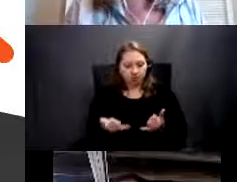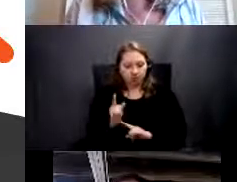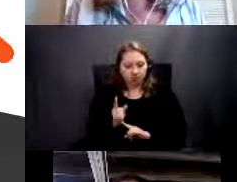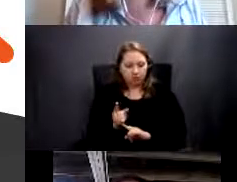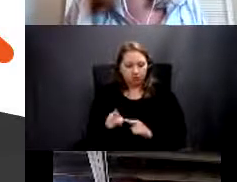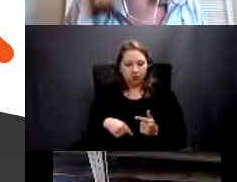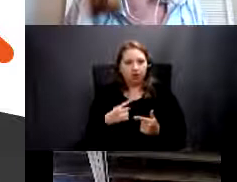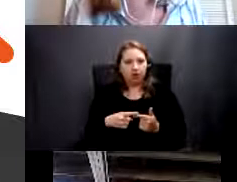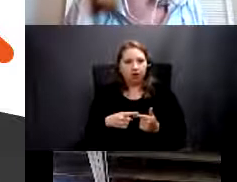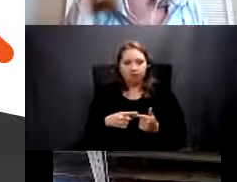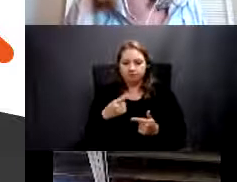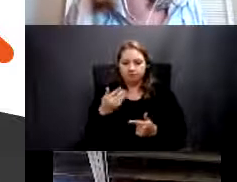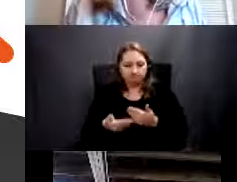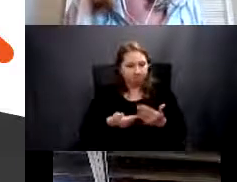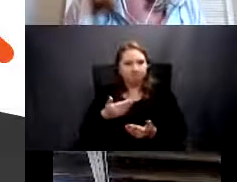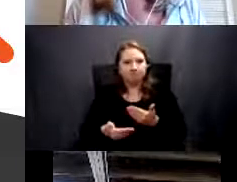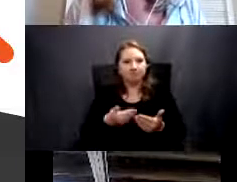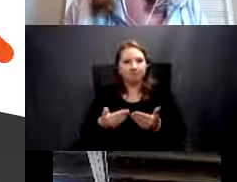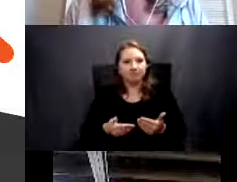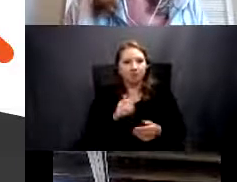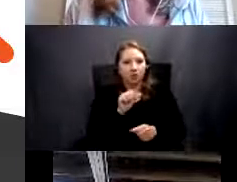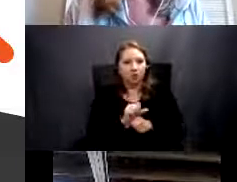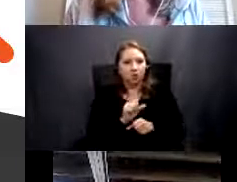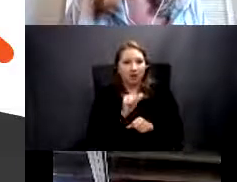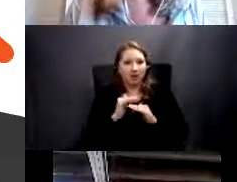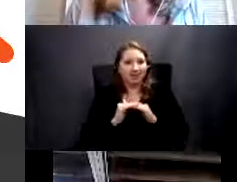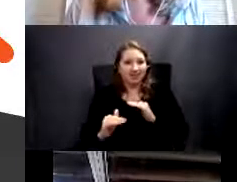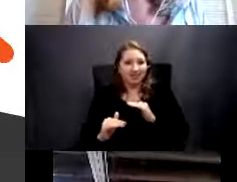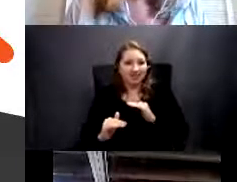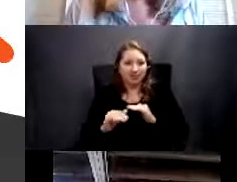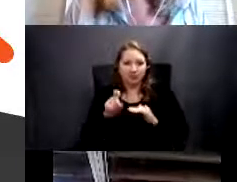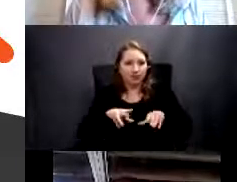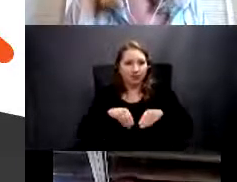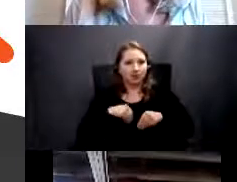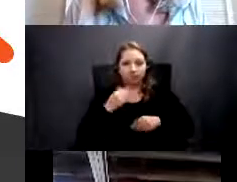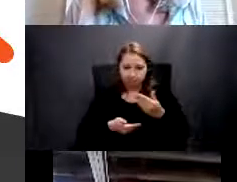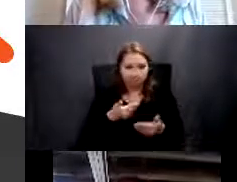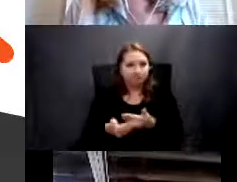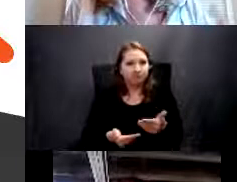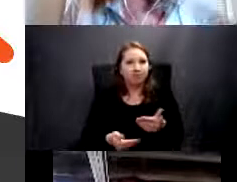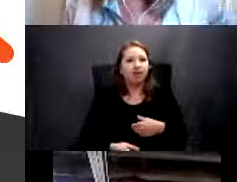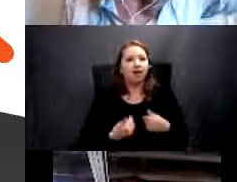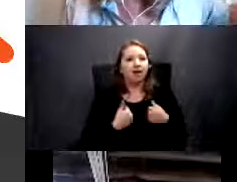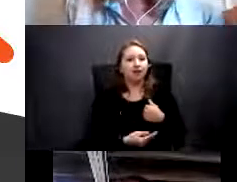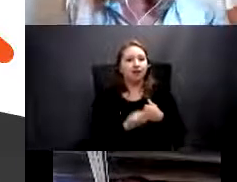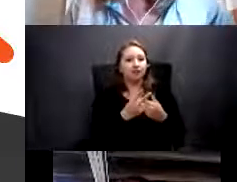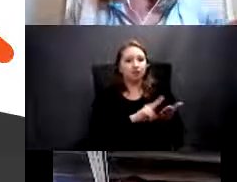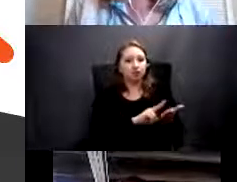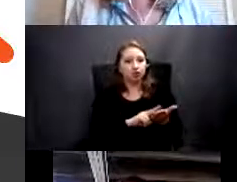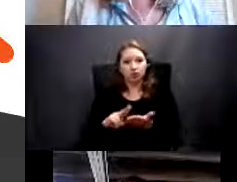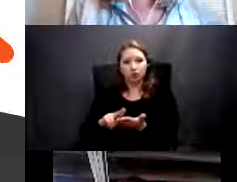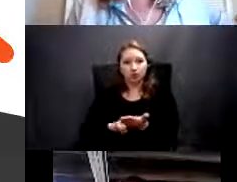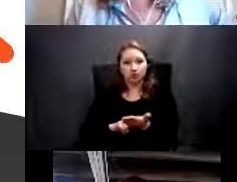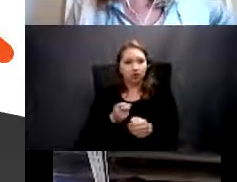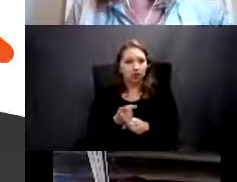with the ebb and flow of inconsistent work. I have 2 contracts that are annual